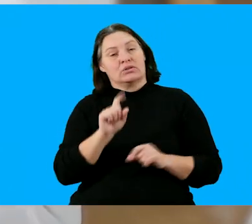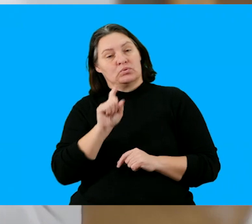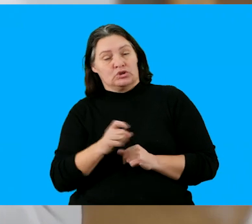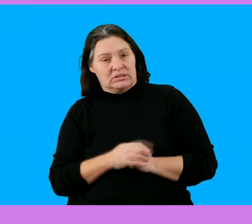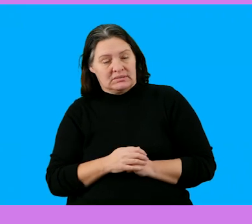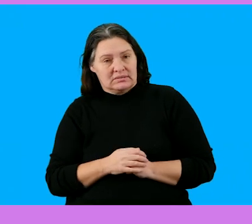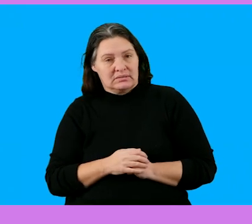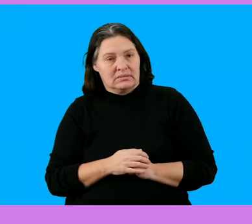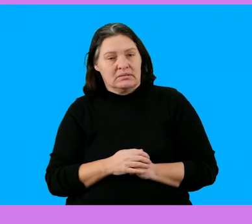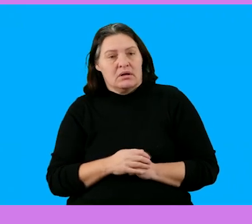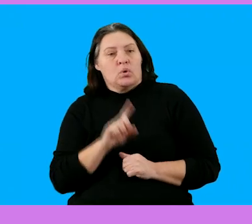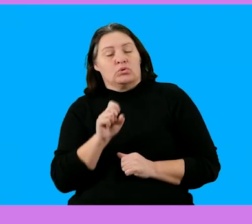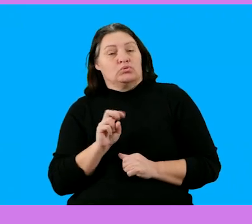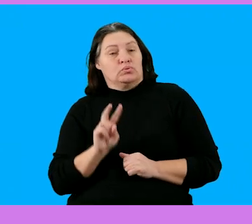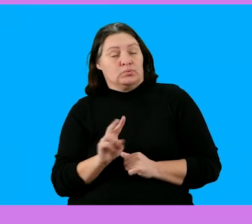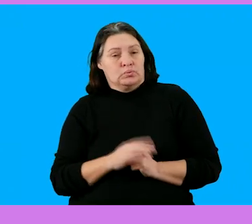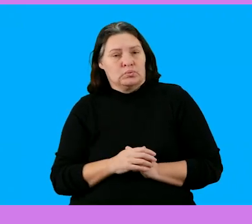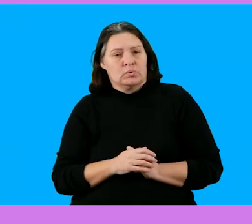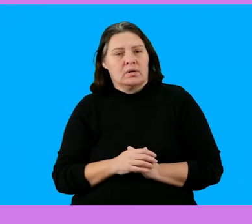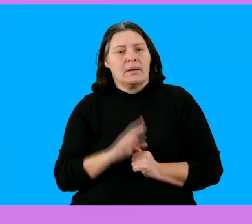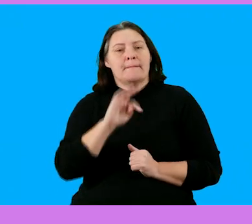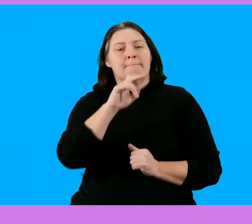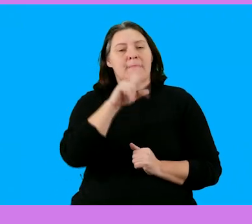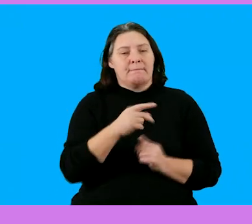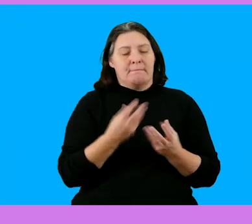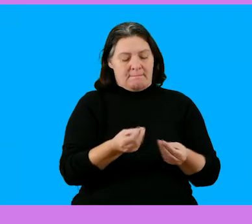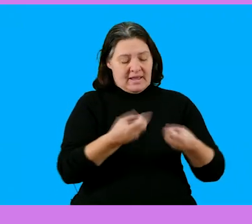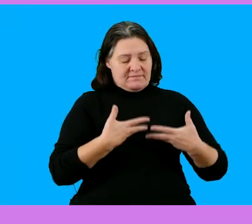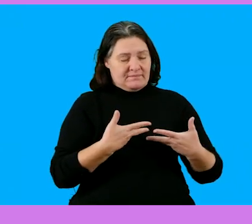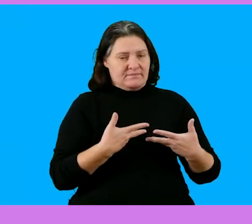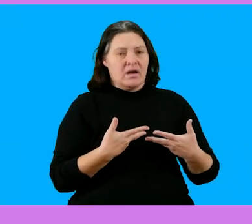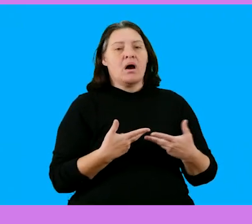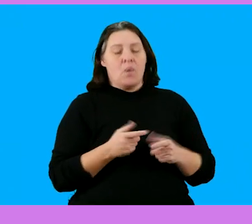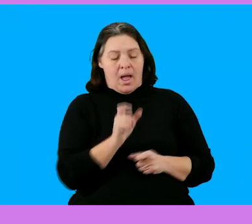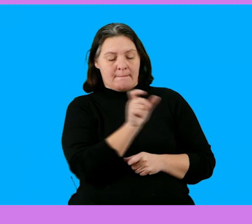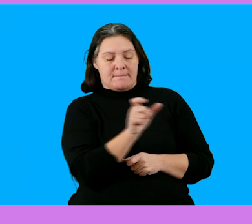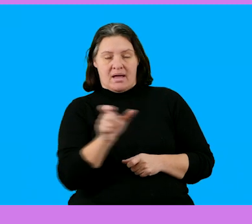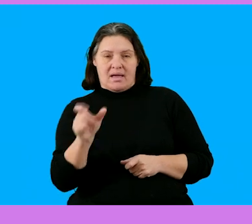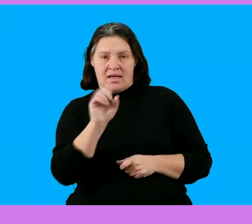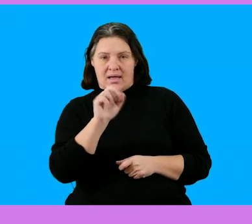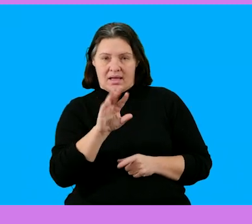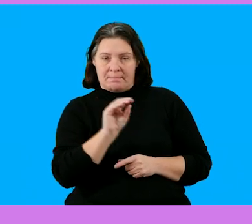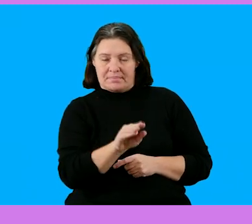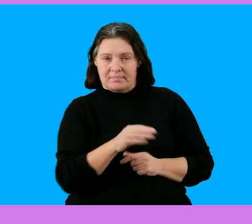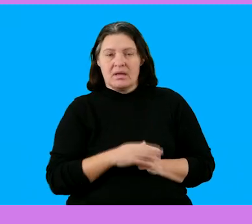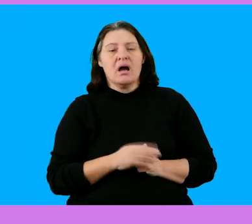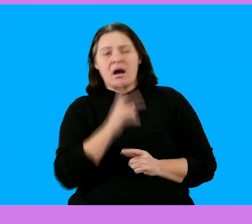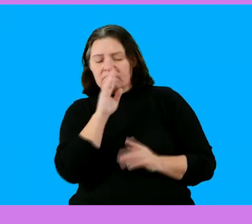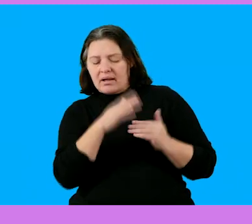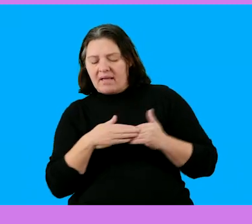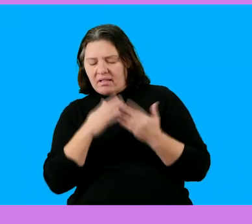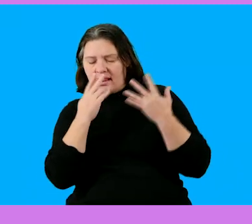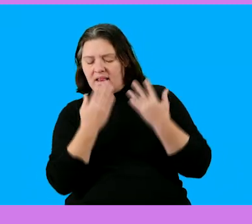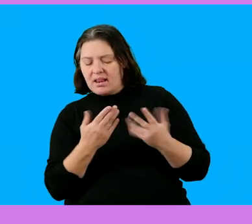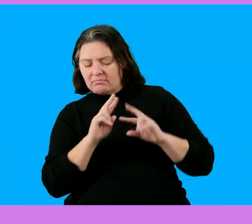question. Question number 2 says a map has been given with the following bar scale. Carefully study